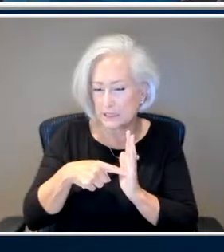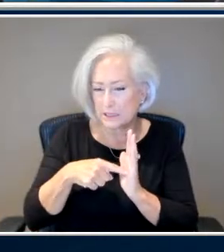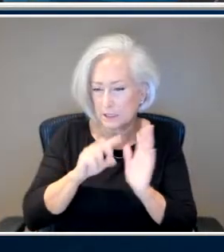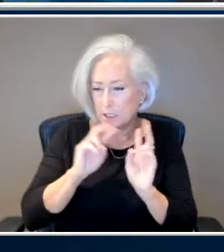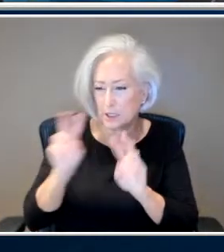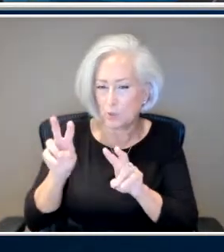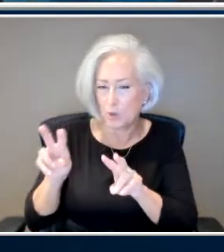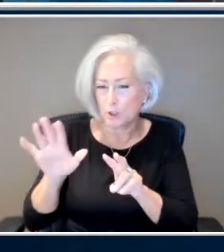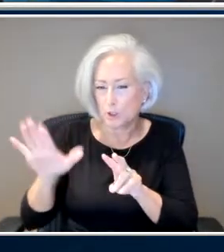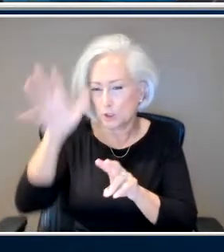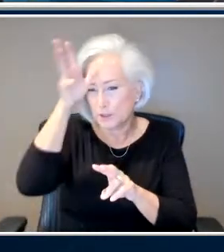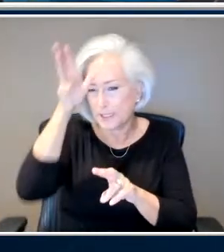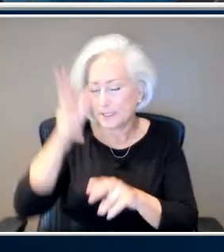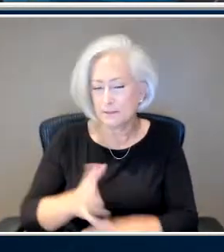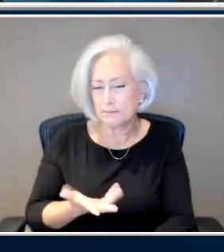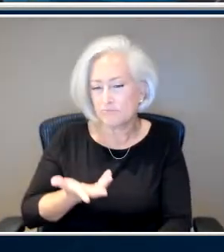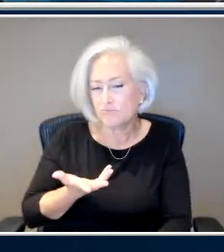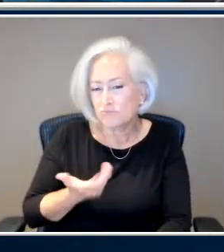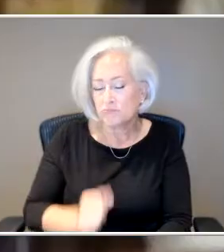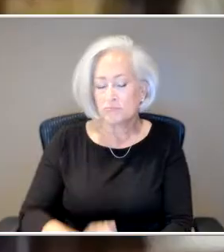dad?